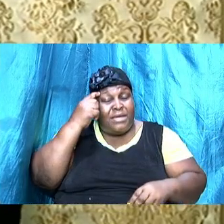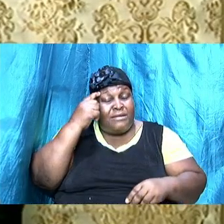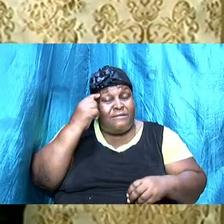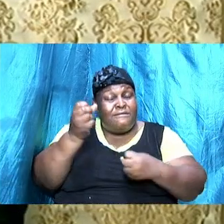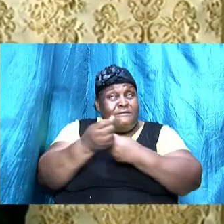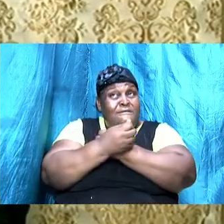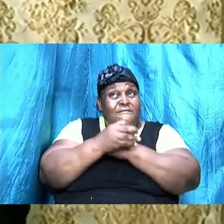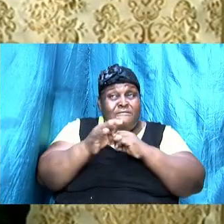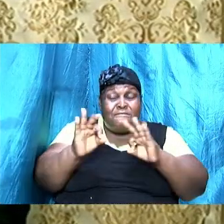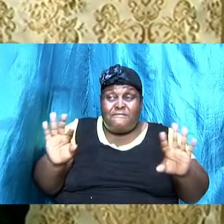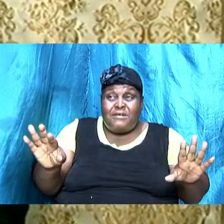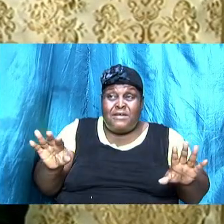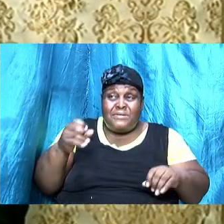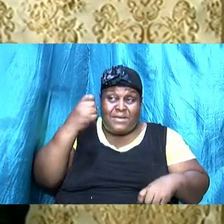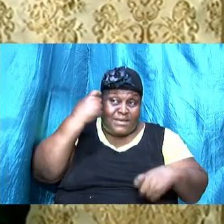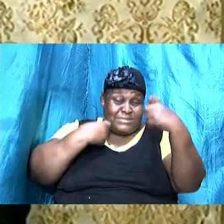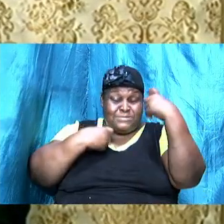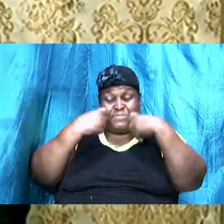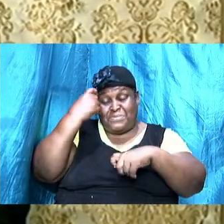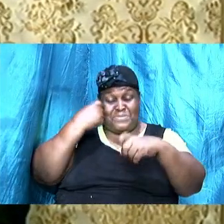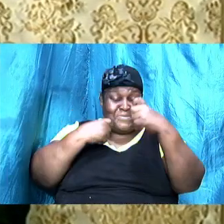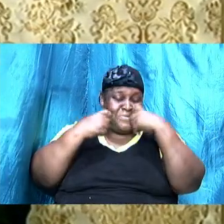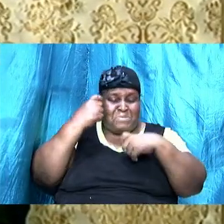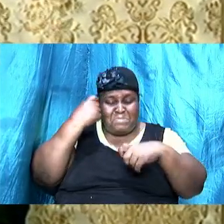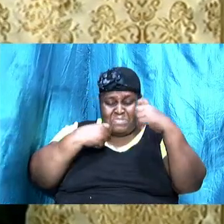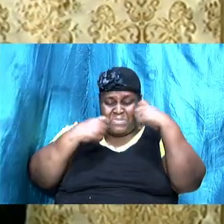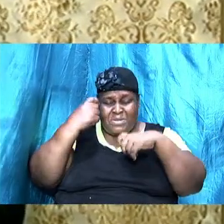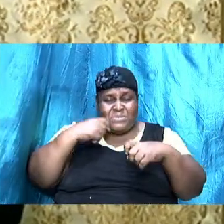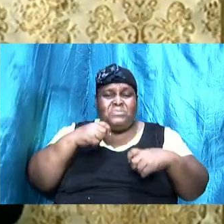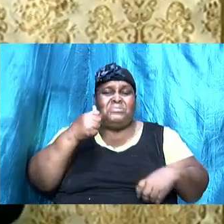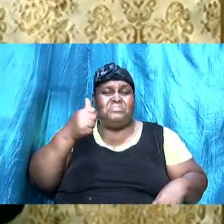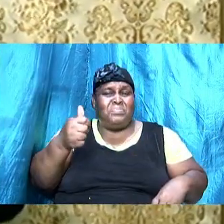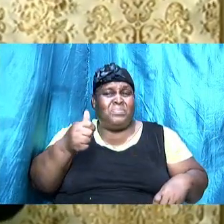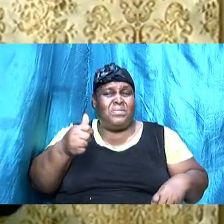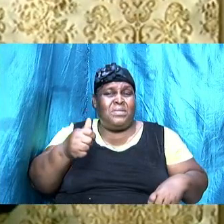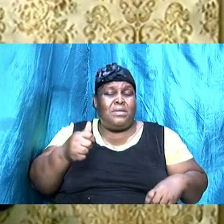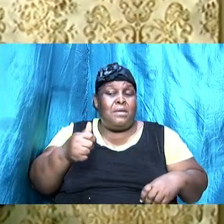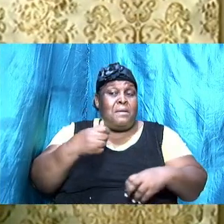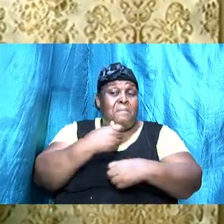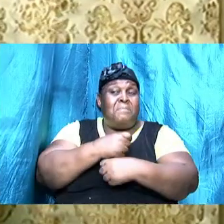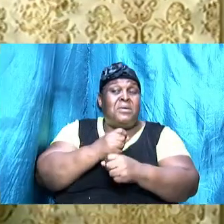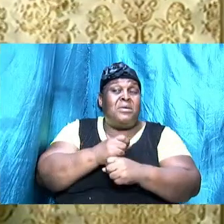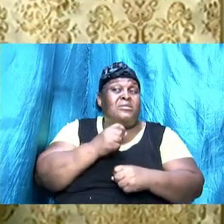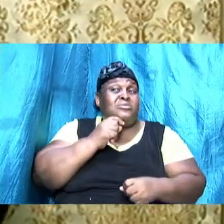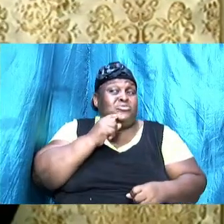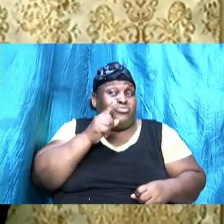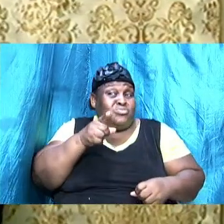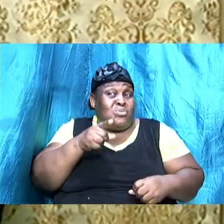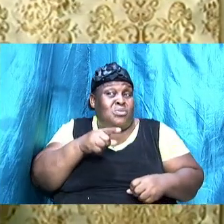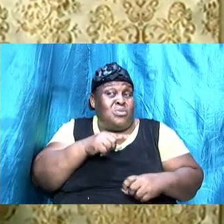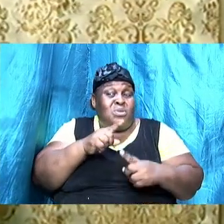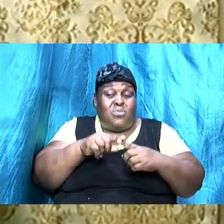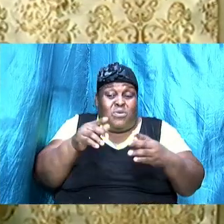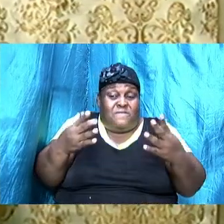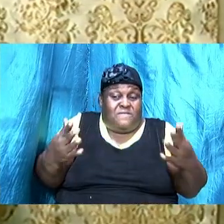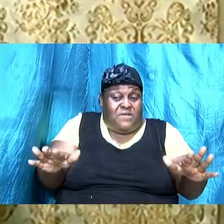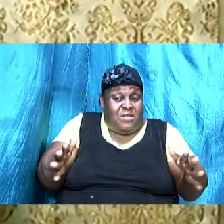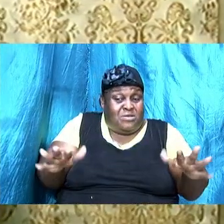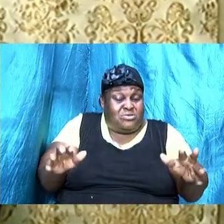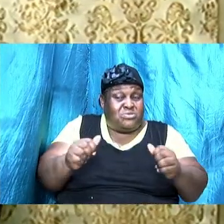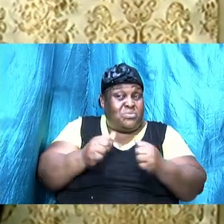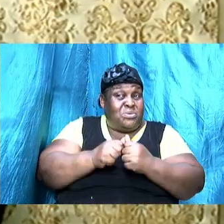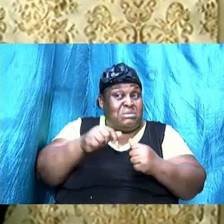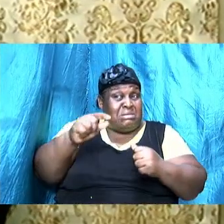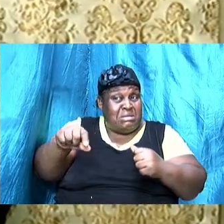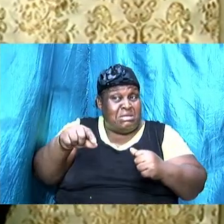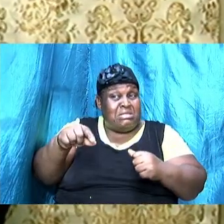sure that when we are through with this series, we not only just present the matter